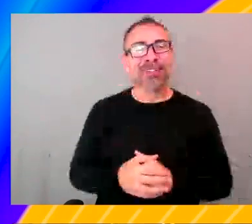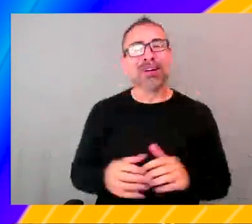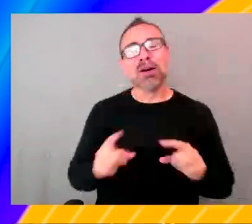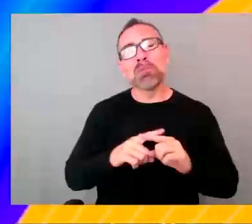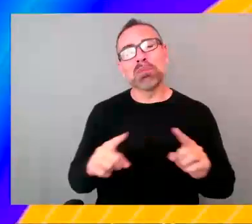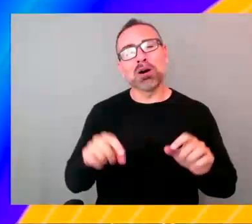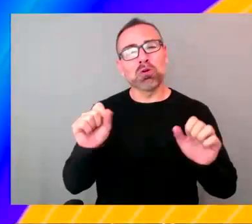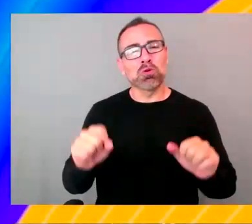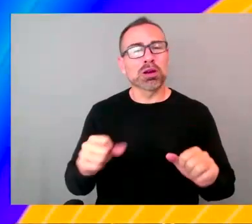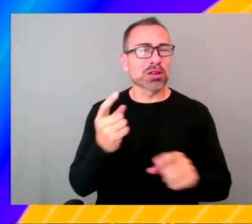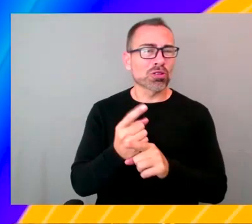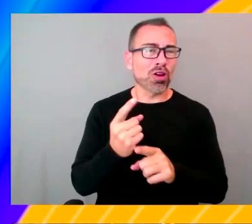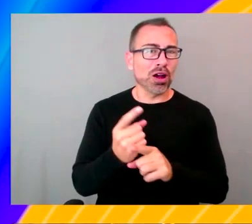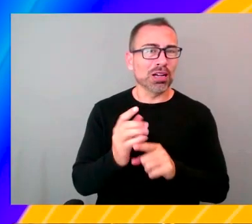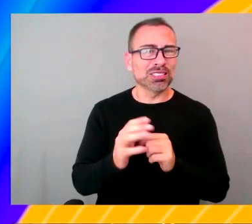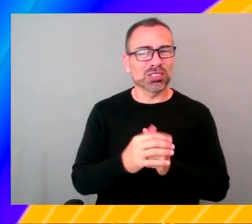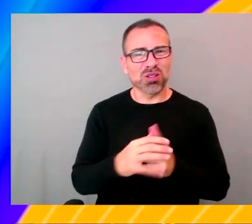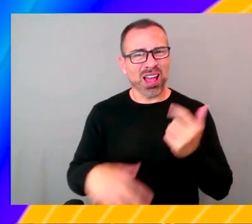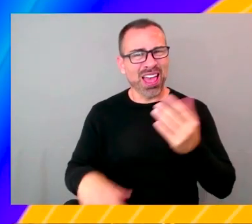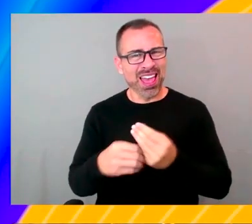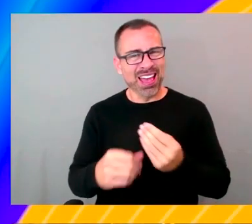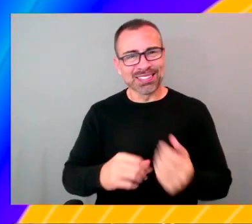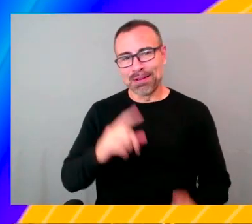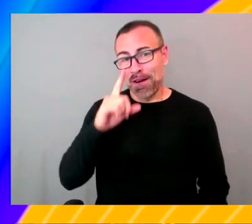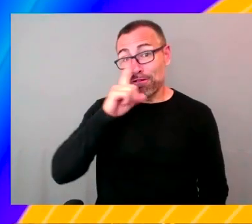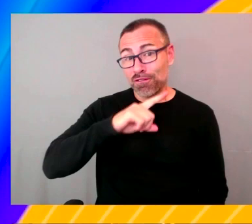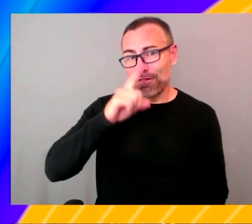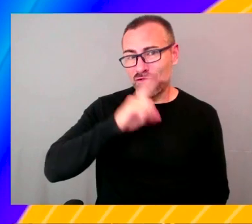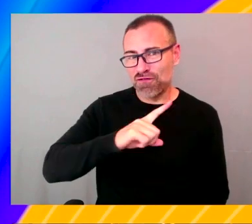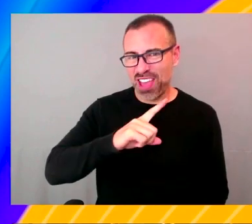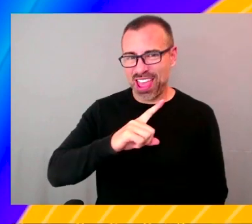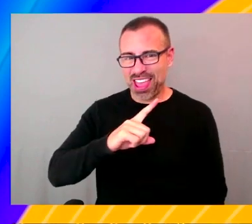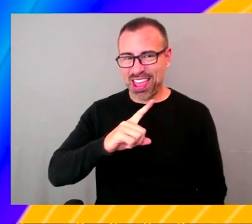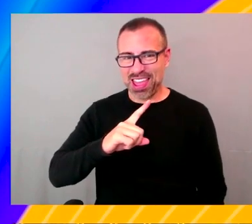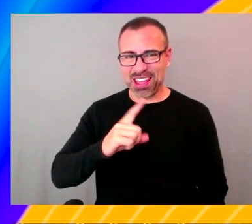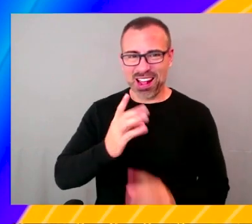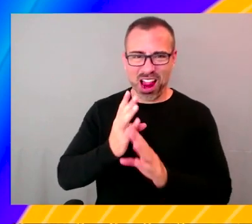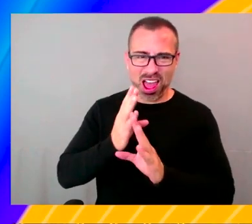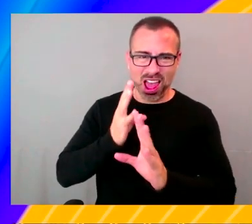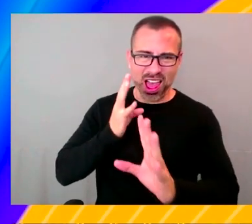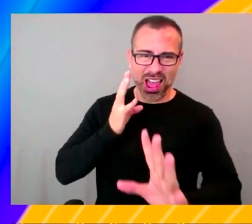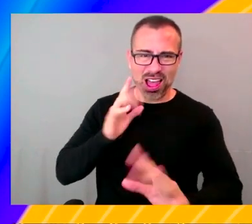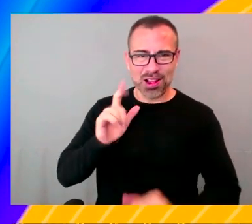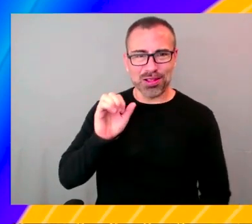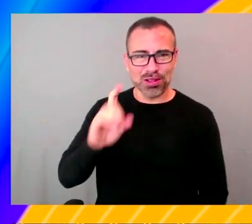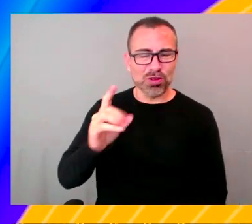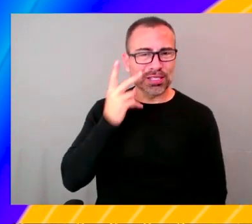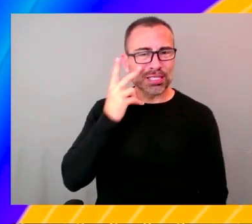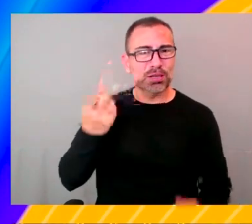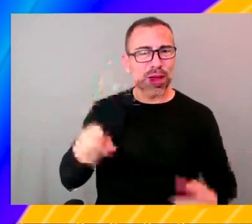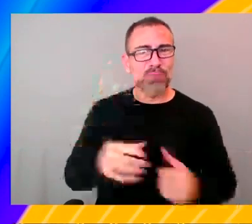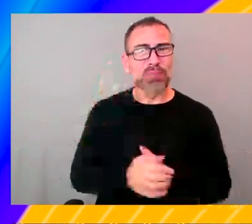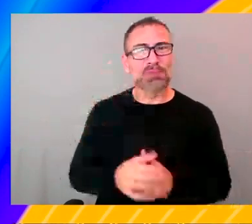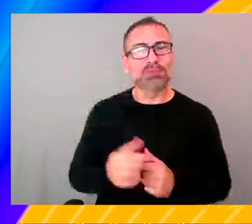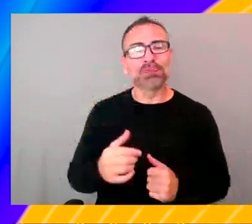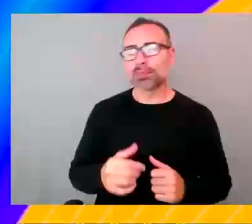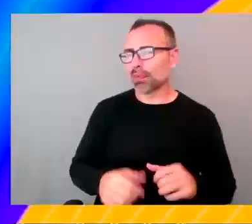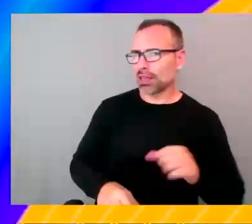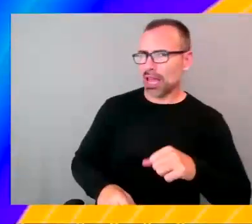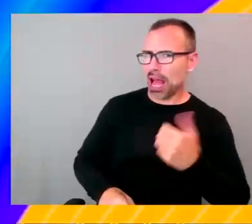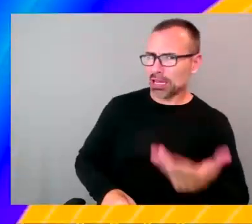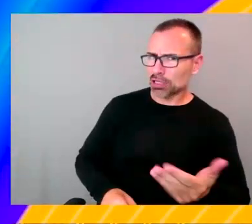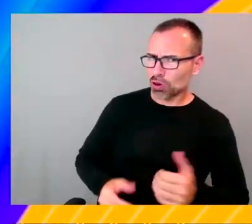some artificial load on these things to test it out. Should we do that? Yeah, let's go ahead and do it. I'm going to connect to one of these things. I'm going to use Session